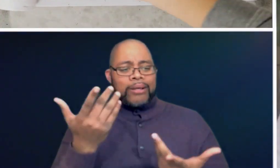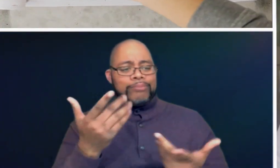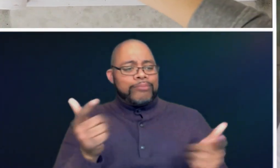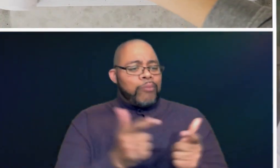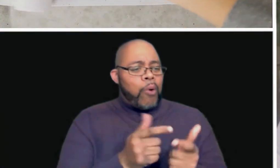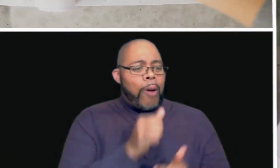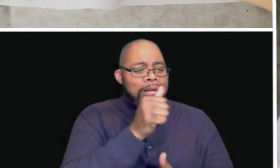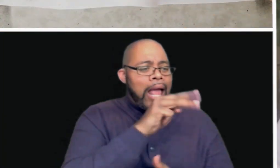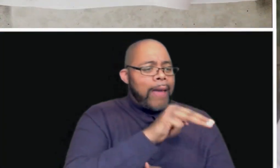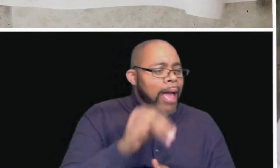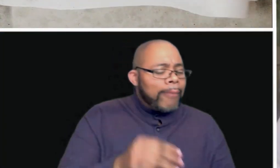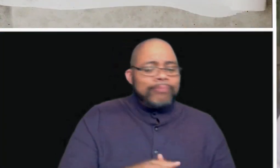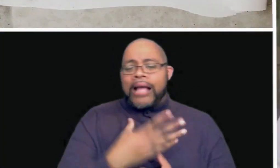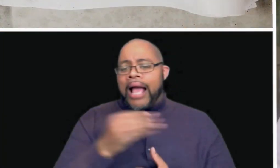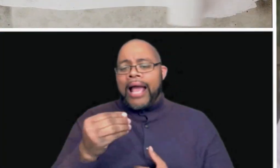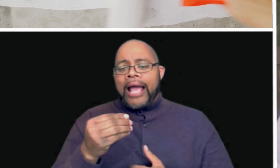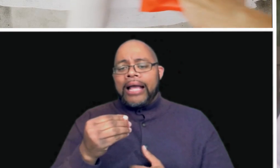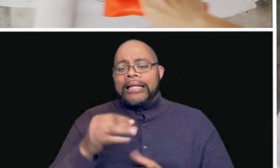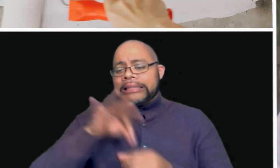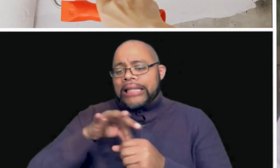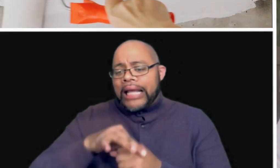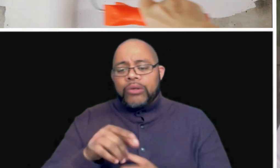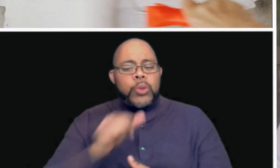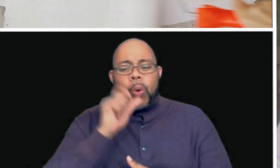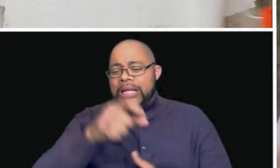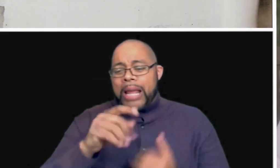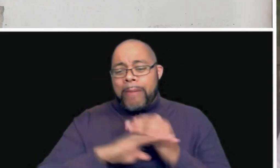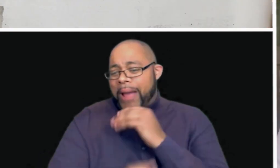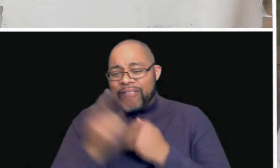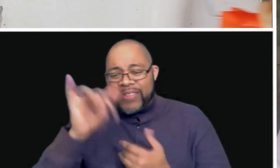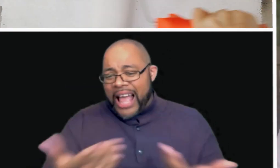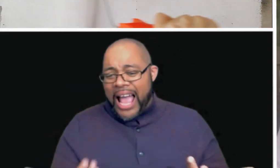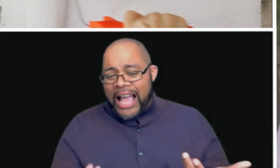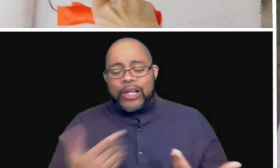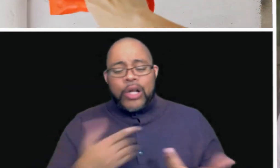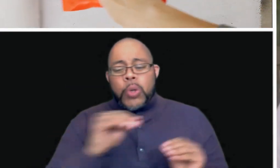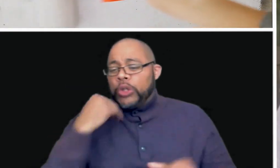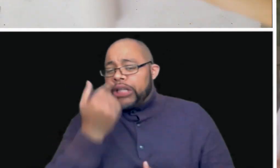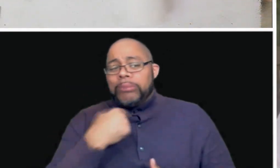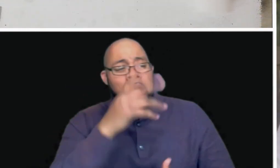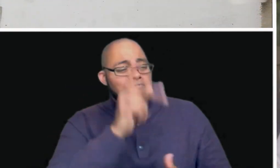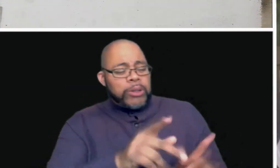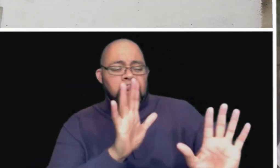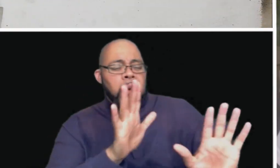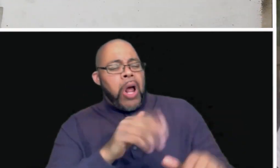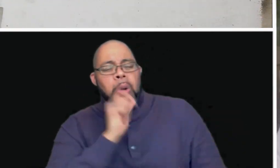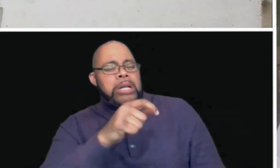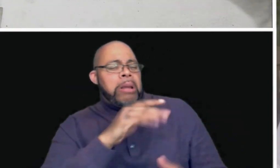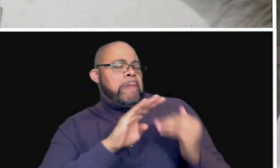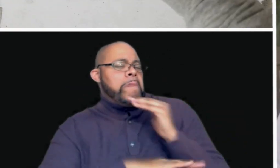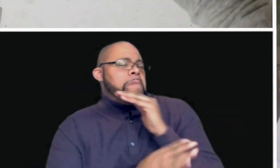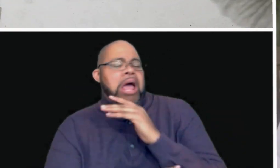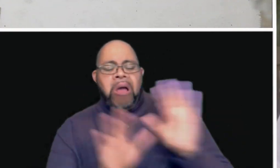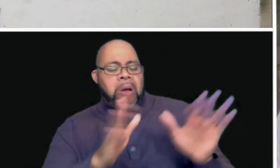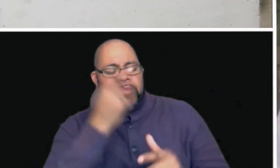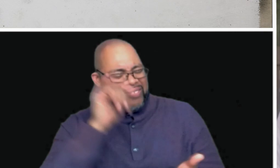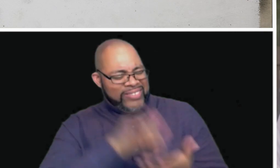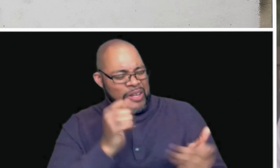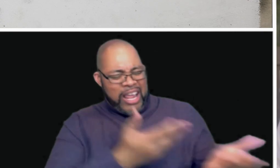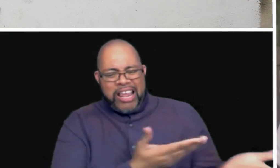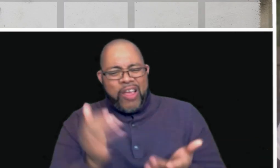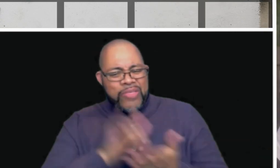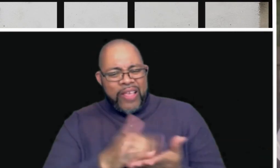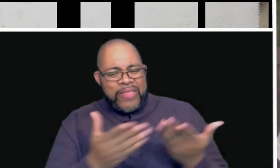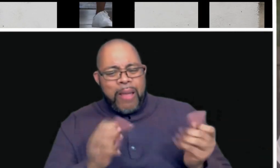you only picked up a pack of peanut M&Ms and an Arizona tea, you don't need a bag for that. There's no shame in telling the cashier that you don't need a